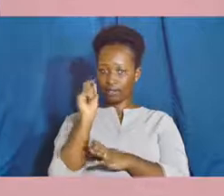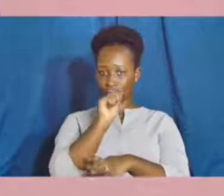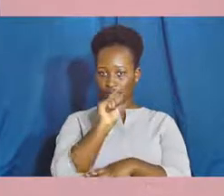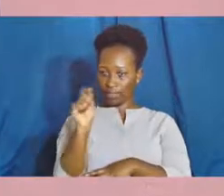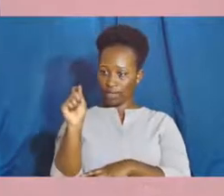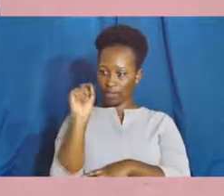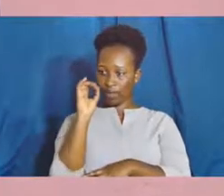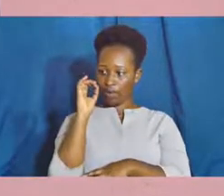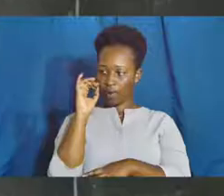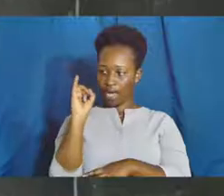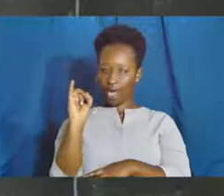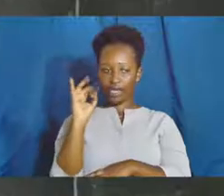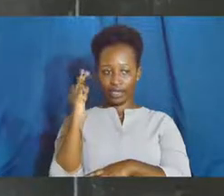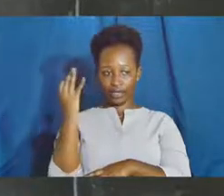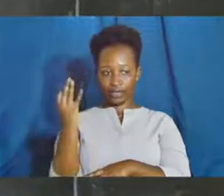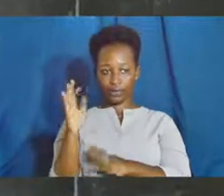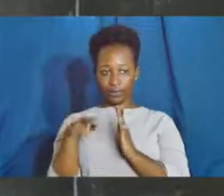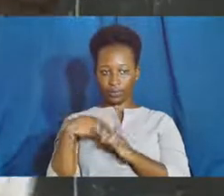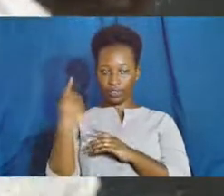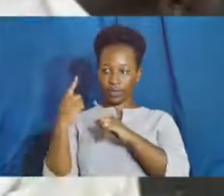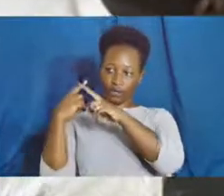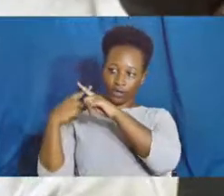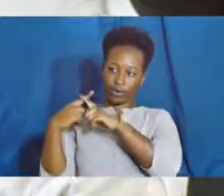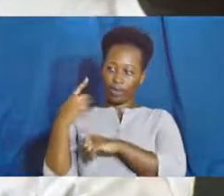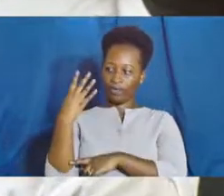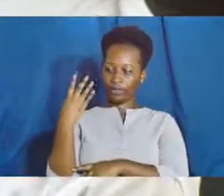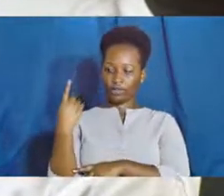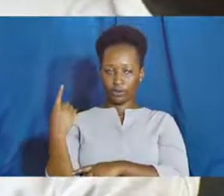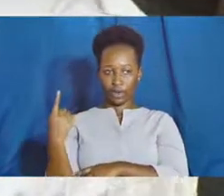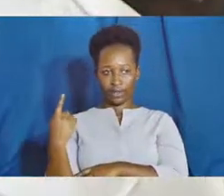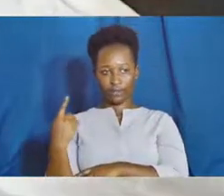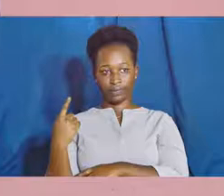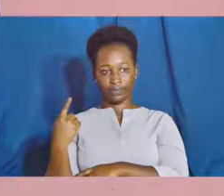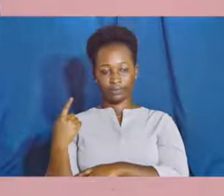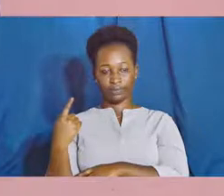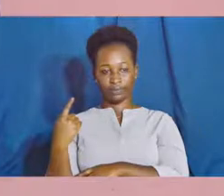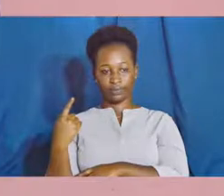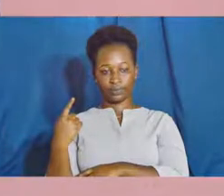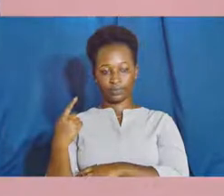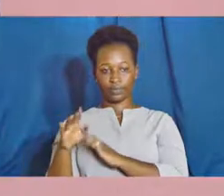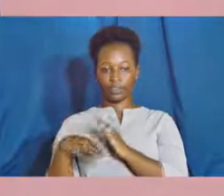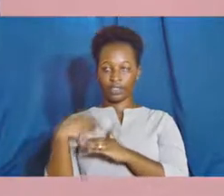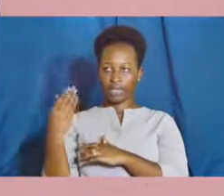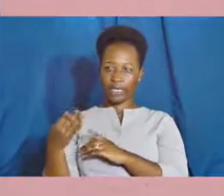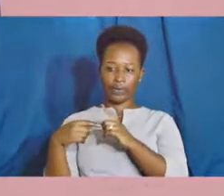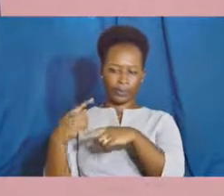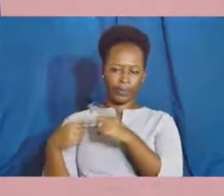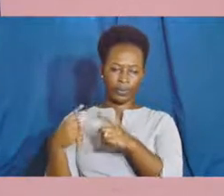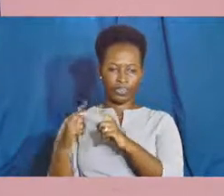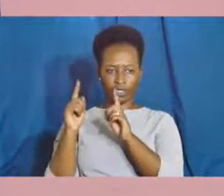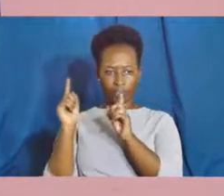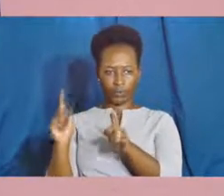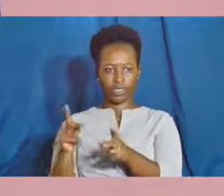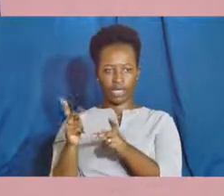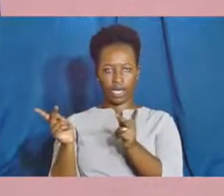I3, then 41, which gives And then when I continue, I reach that